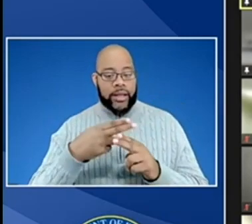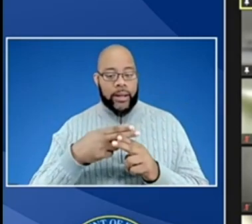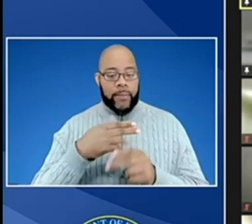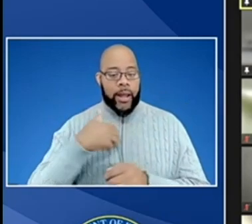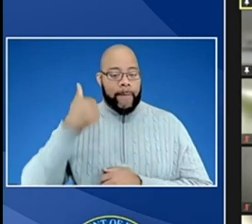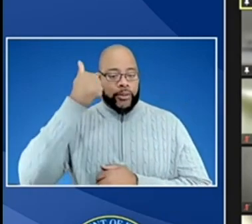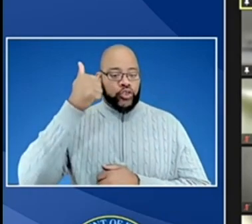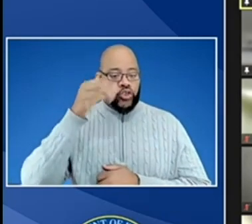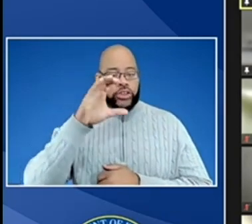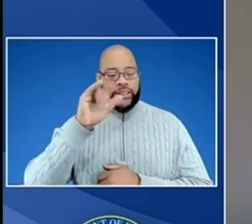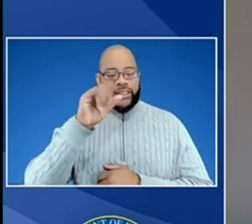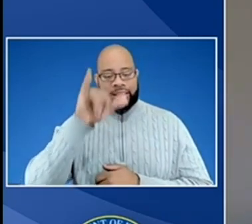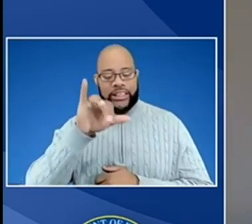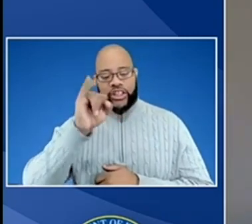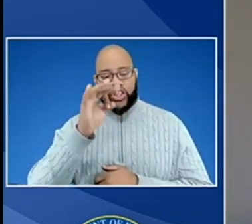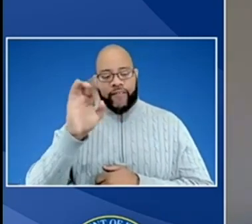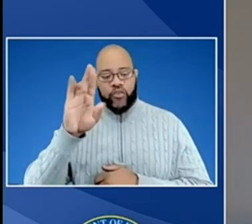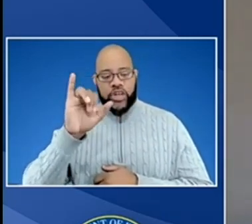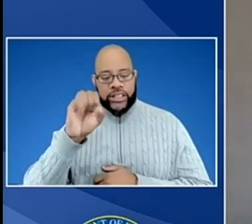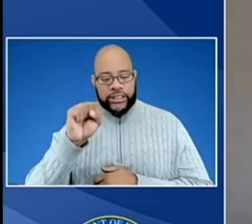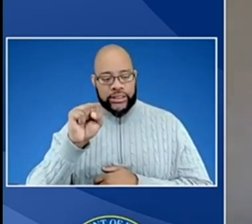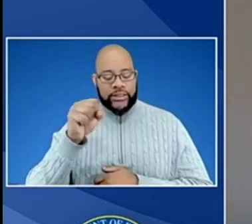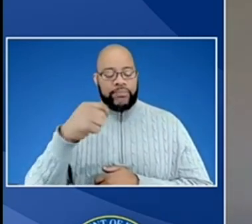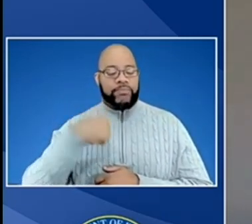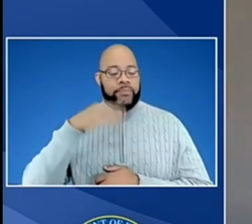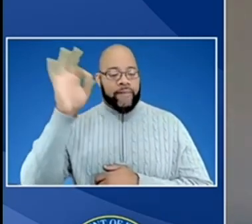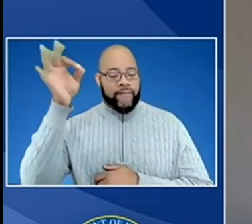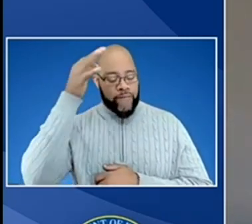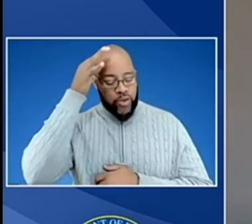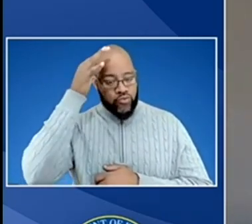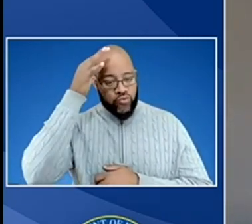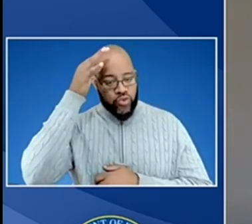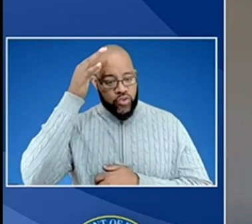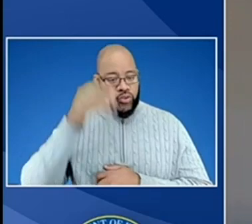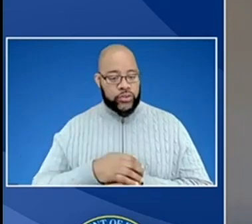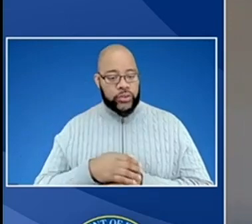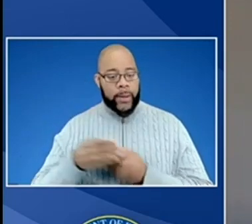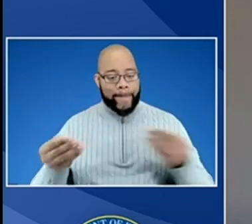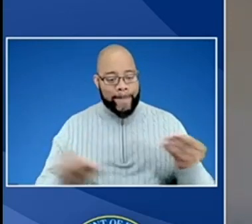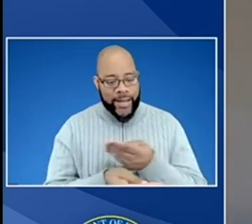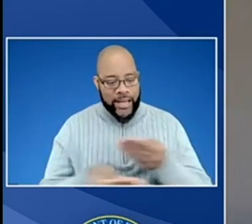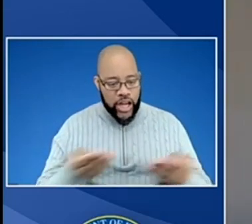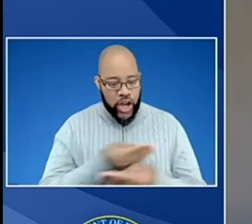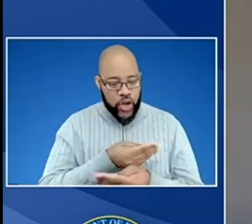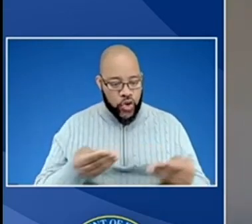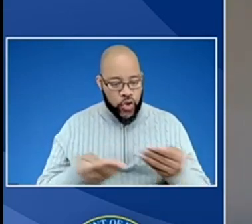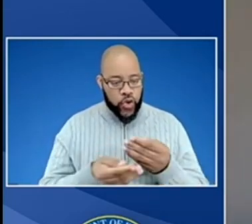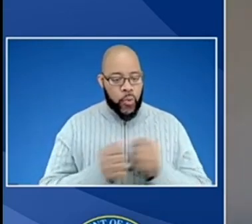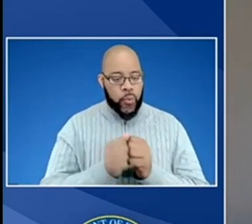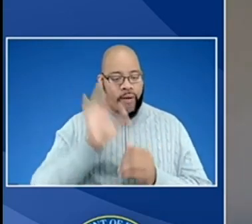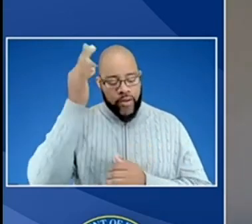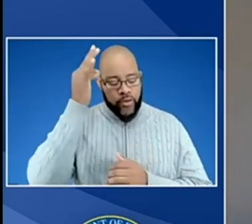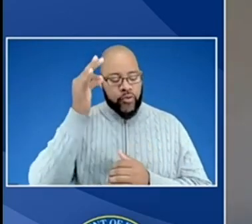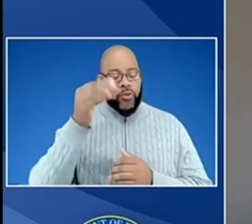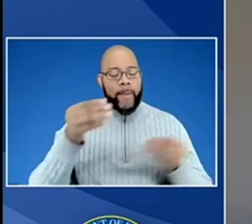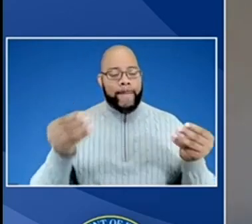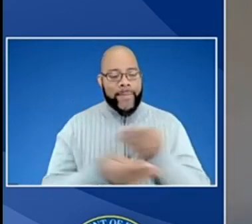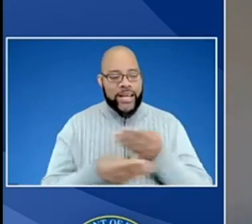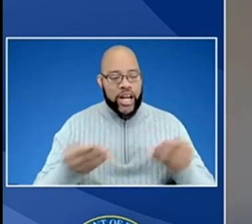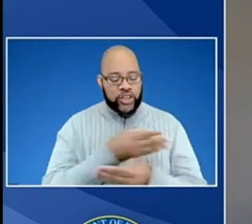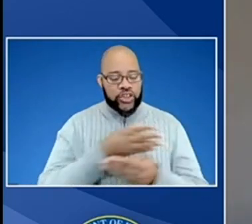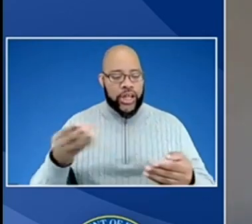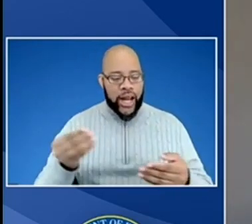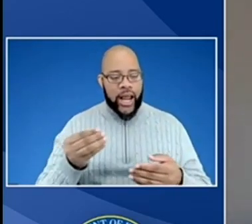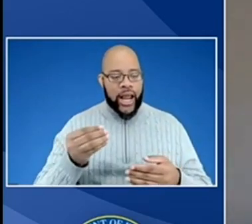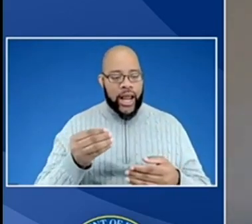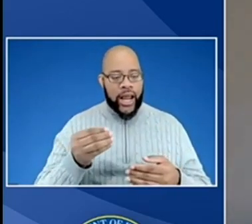Cindy Jeffries, and I am a federal facilitator mediator with Federal Mediation and Conciliation Service.